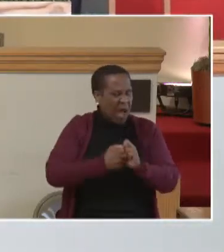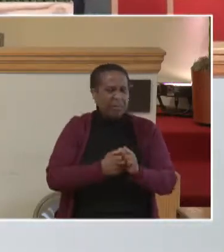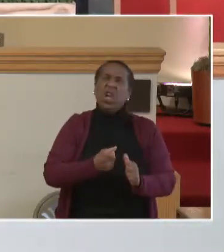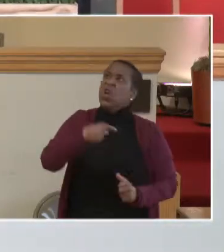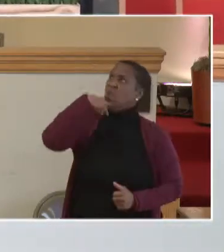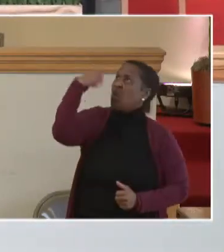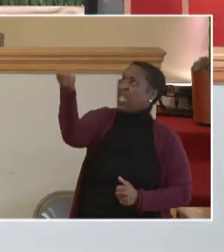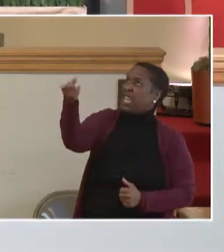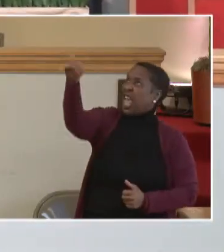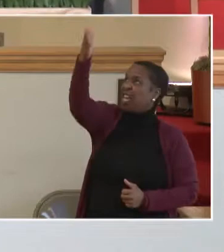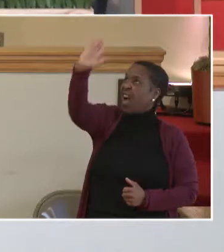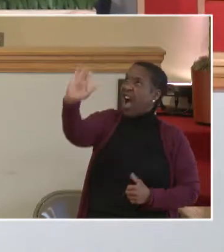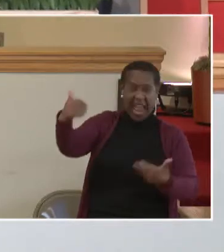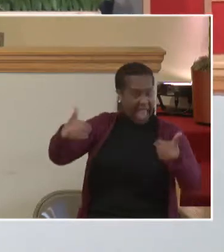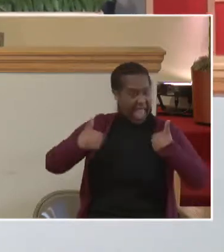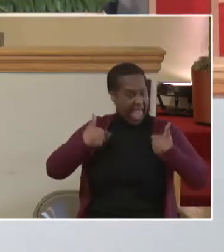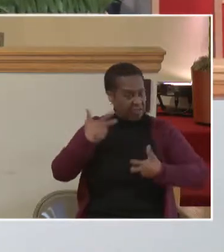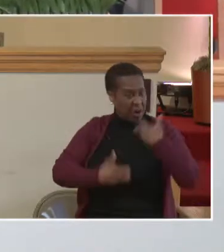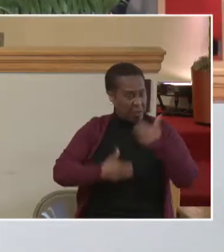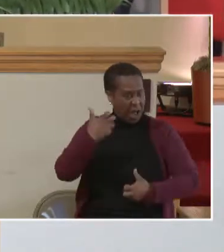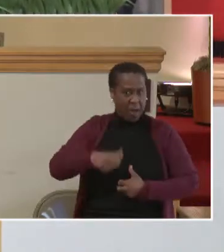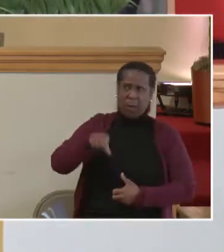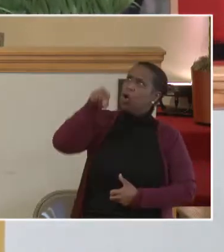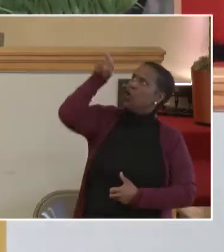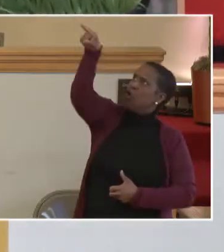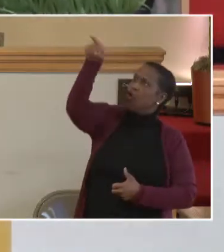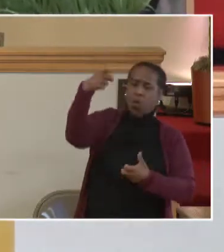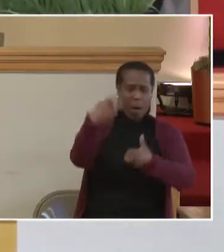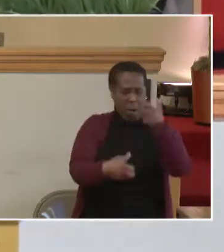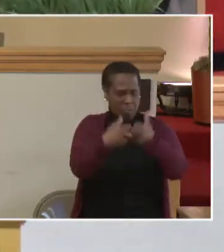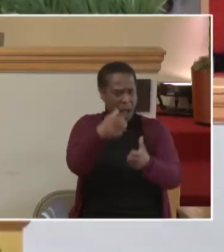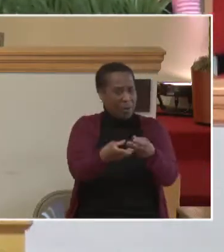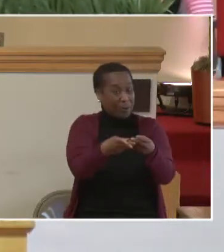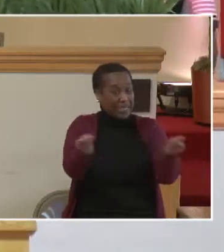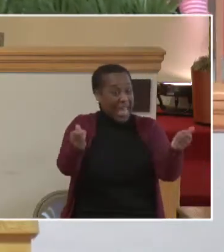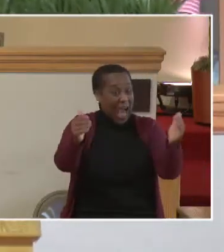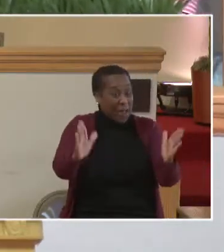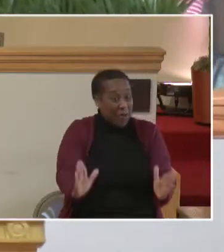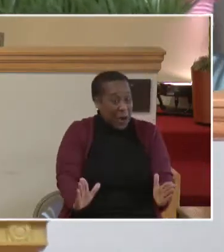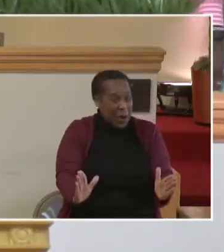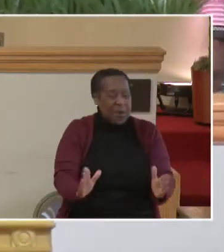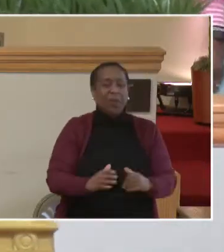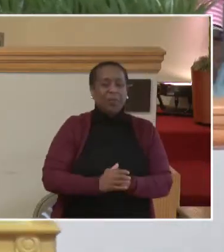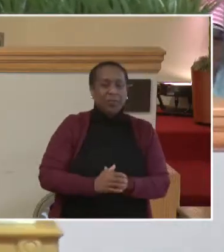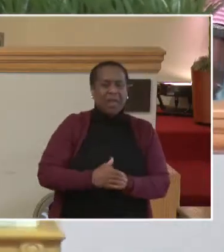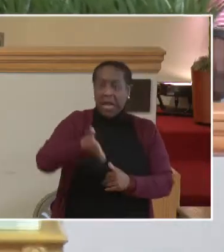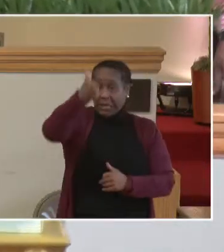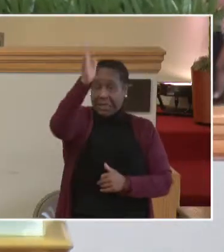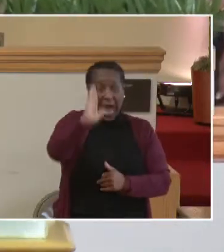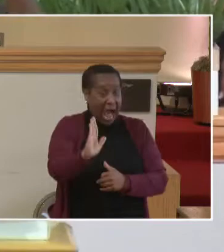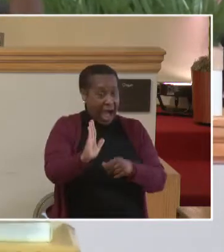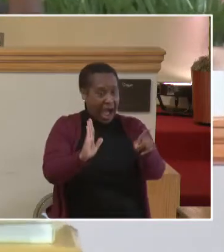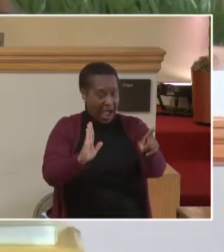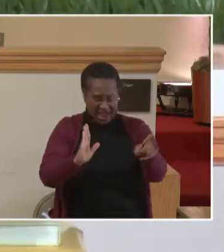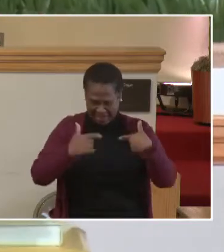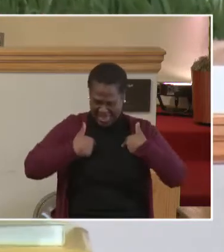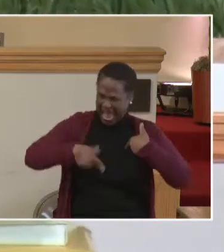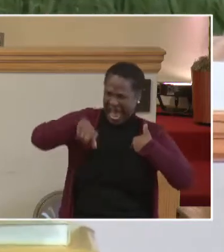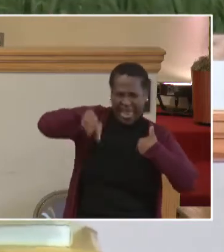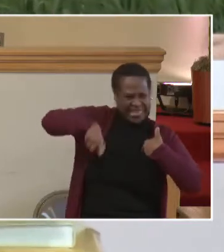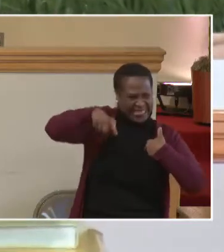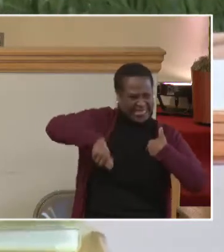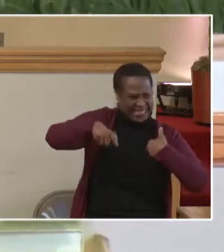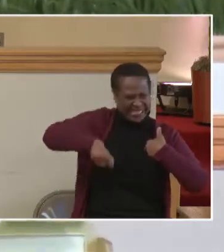have a problem, but God, you are the problem solver. God, I got some issues, but God, I need fixing. Is